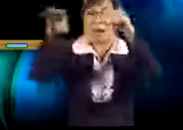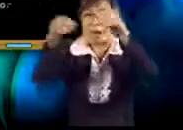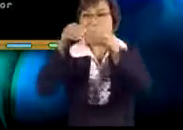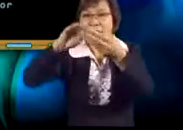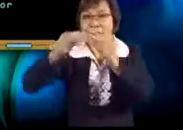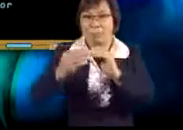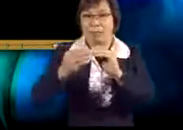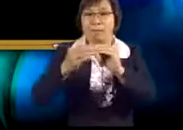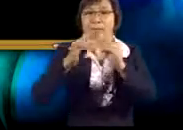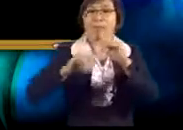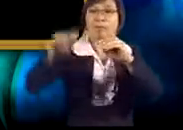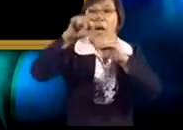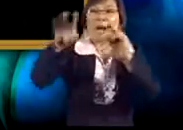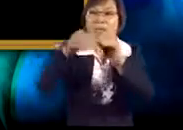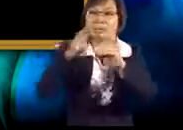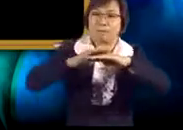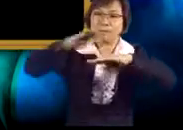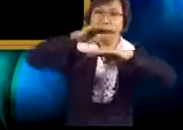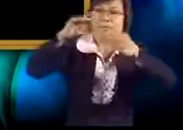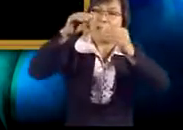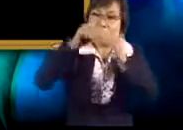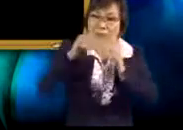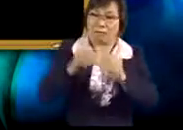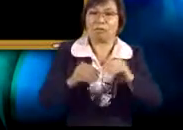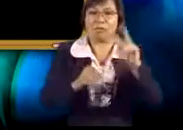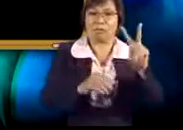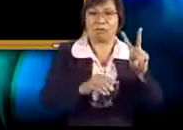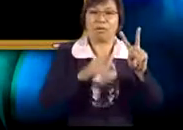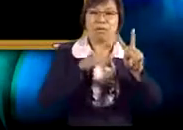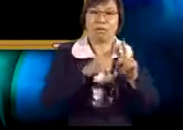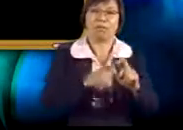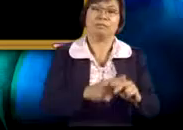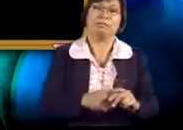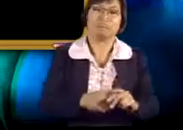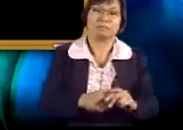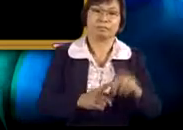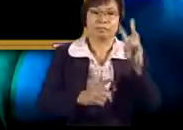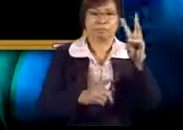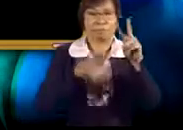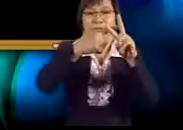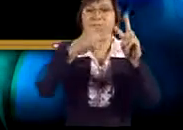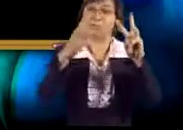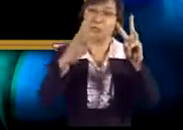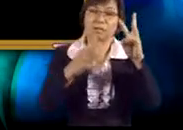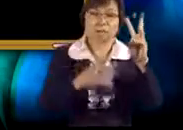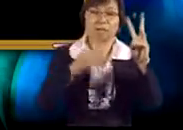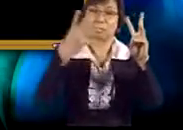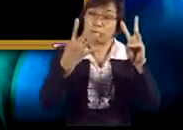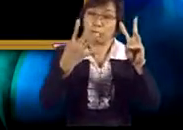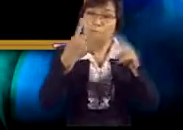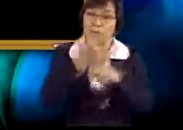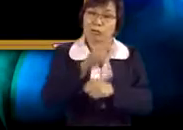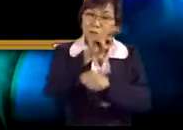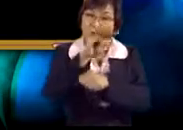the numerator. So for 4 and 1/6, we multiply 6 and 4, we